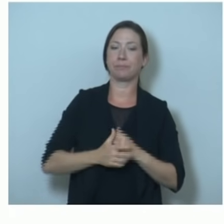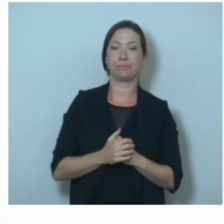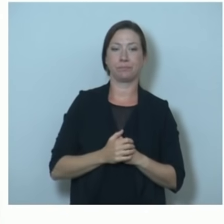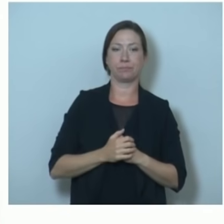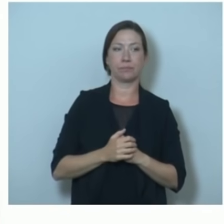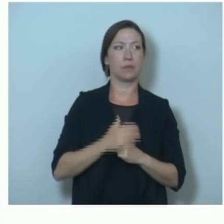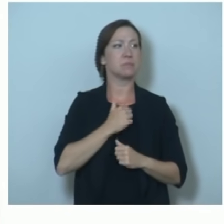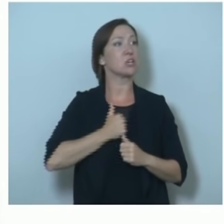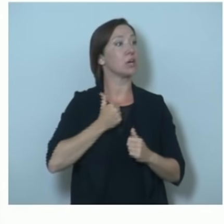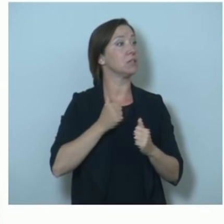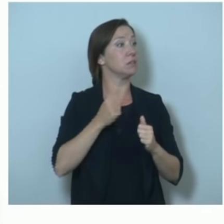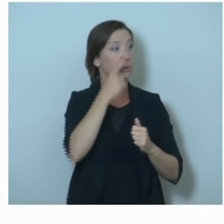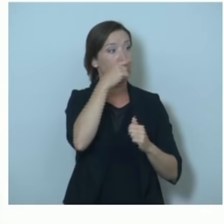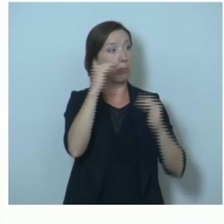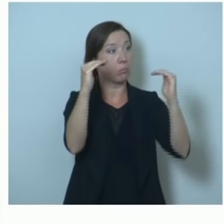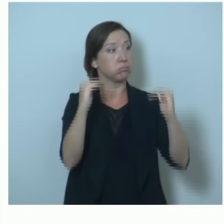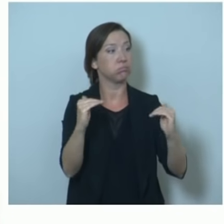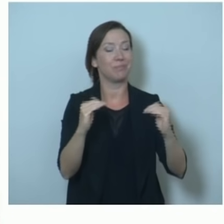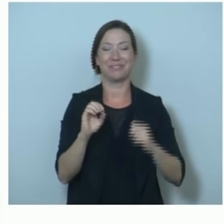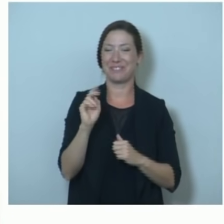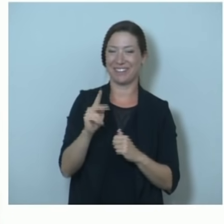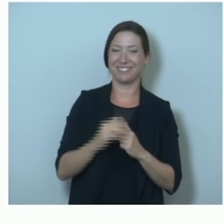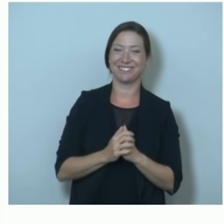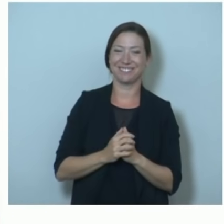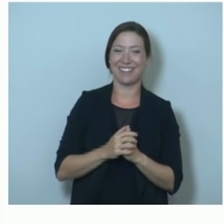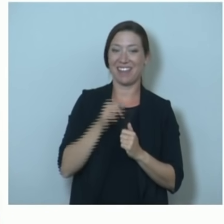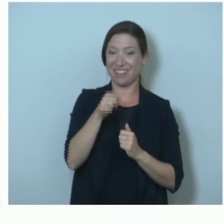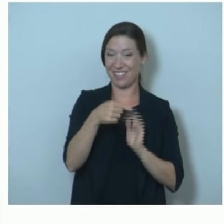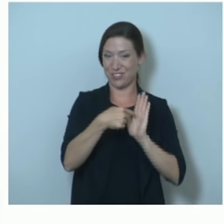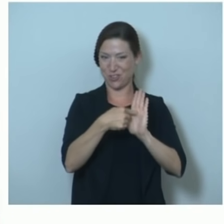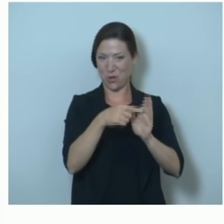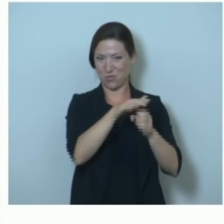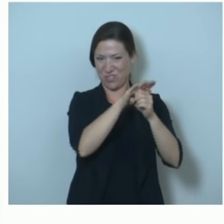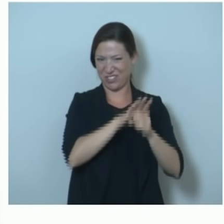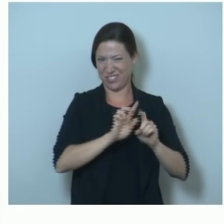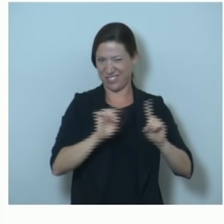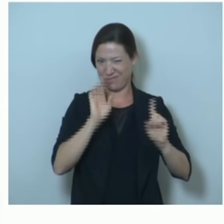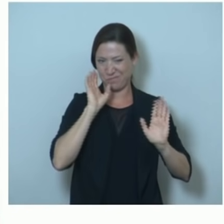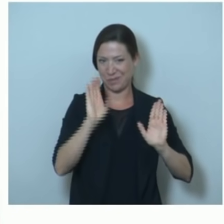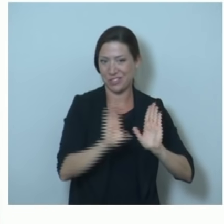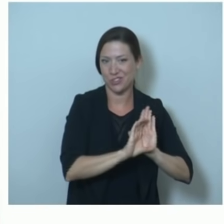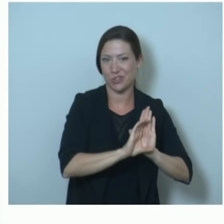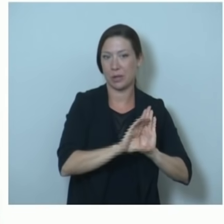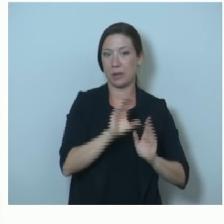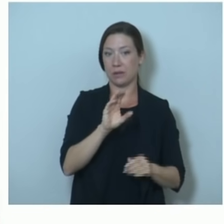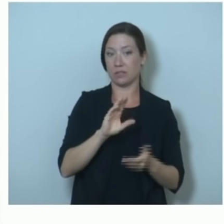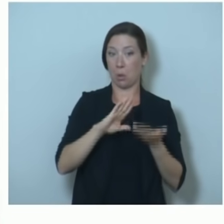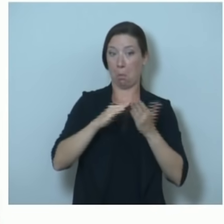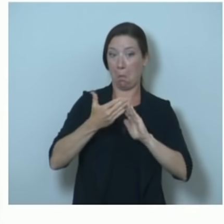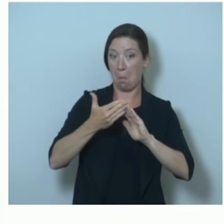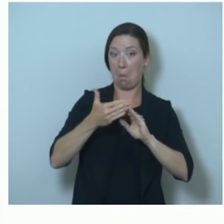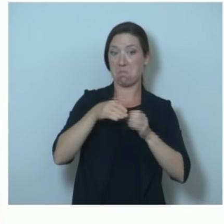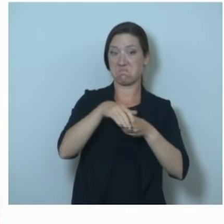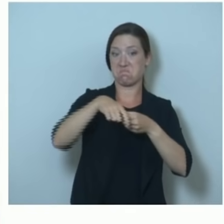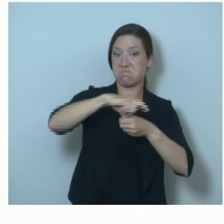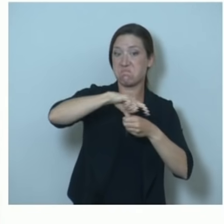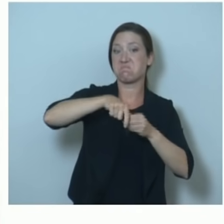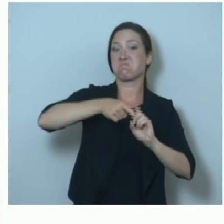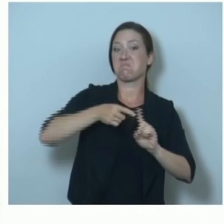to the next slide, thanks. The same graph, but metro region now is at 1.24, which is the same as the average for the